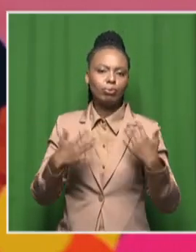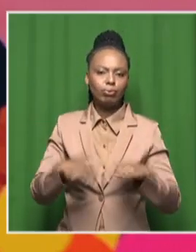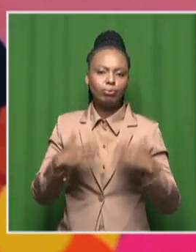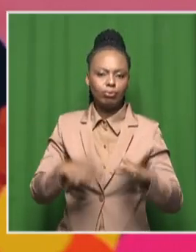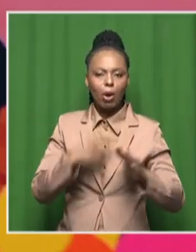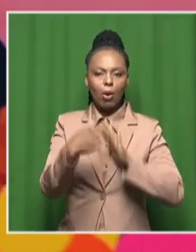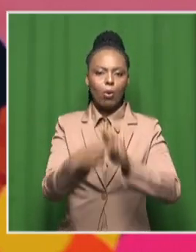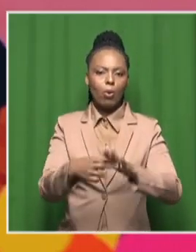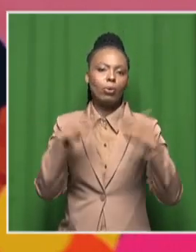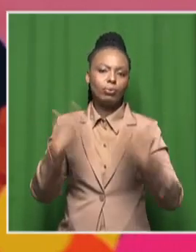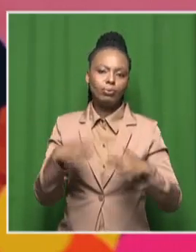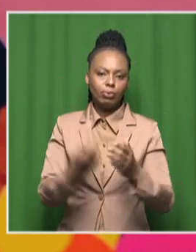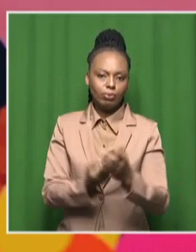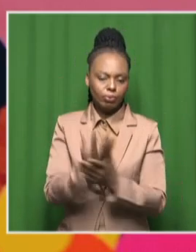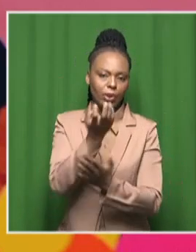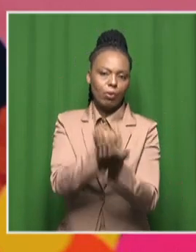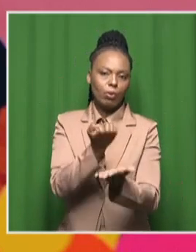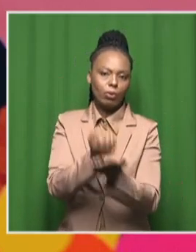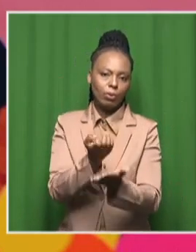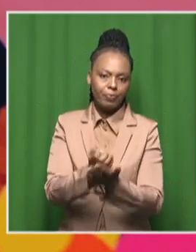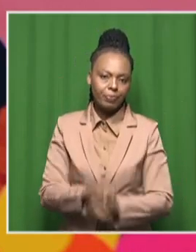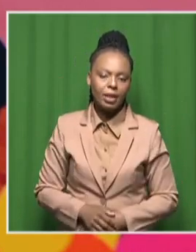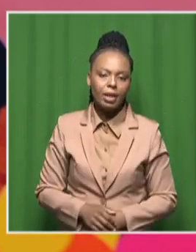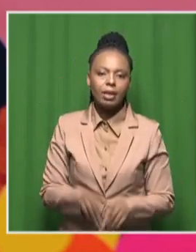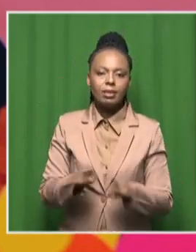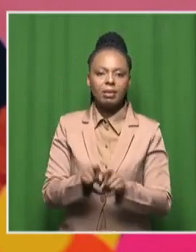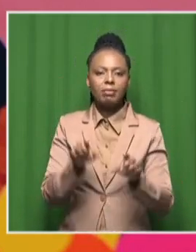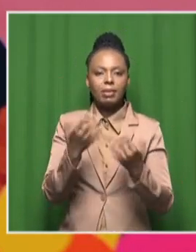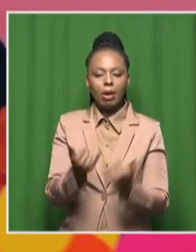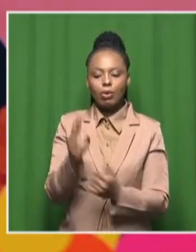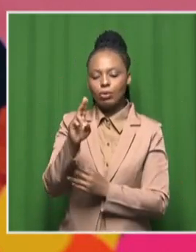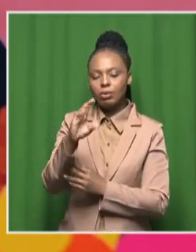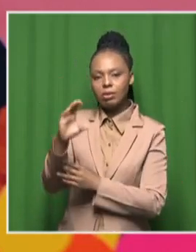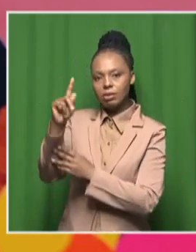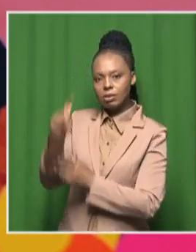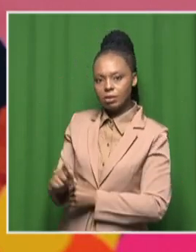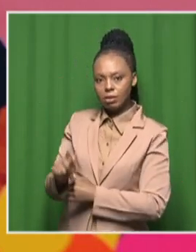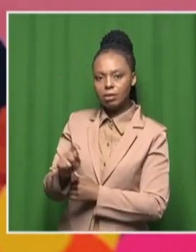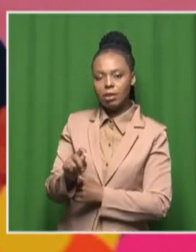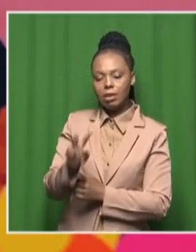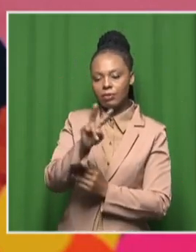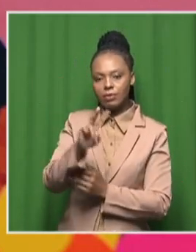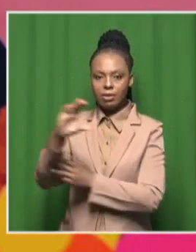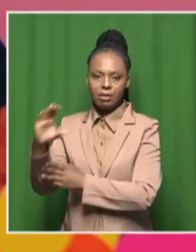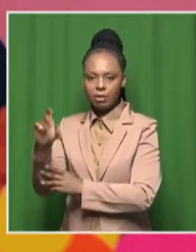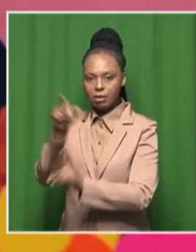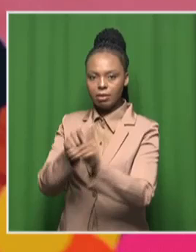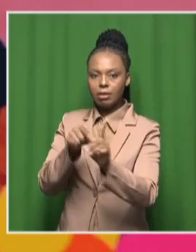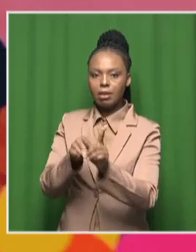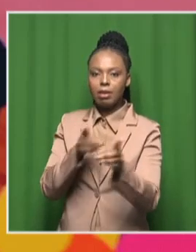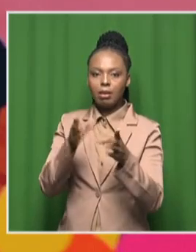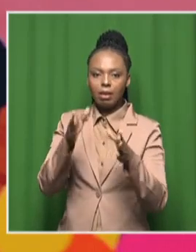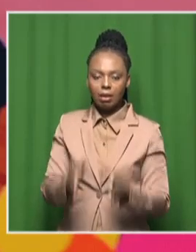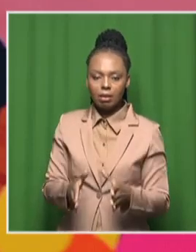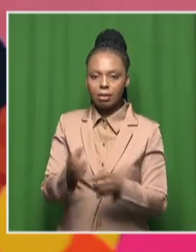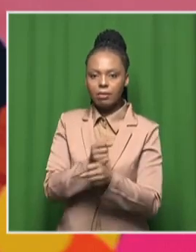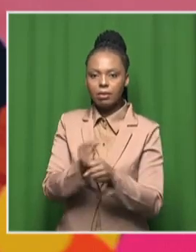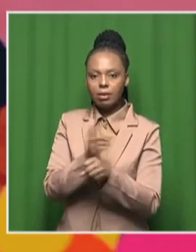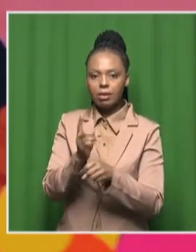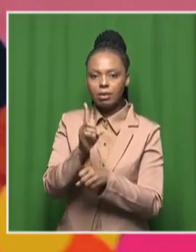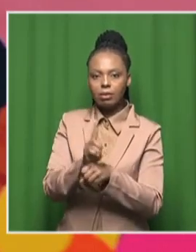of the economy. Joining us virtually is former UCT Vice-Chancellor and former World Bank Managing Director, medical doctor,